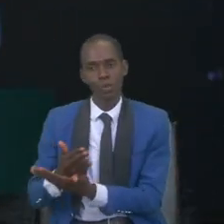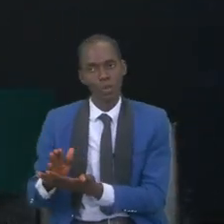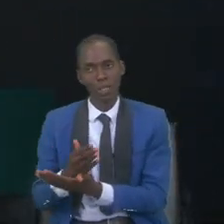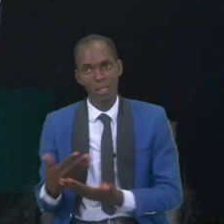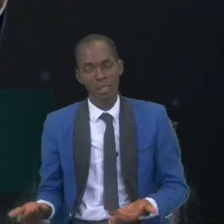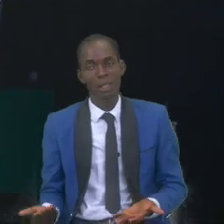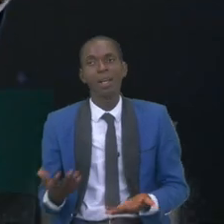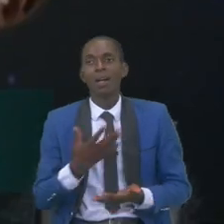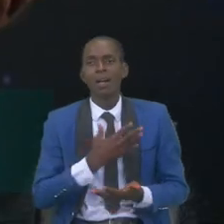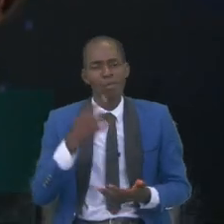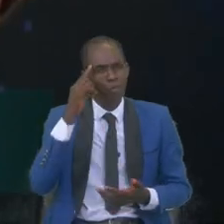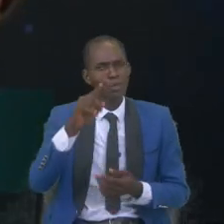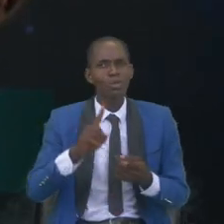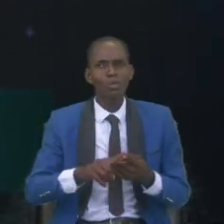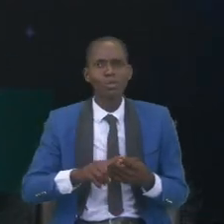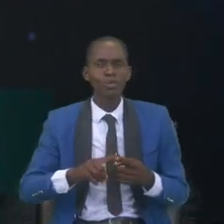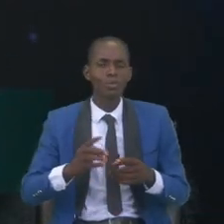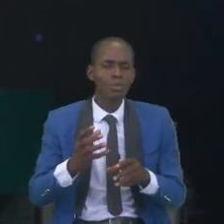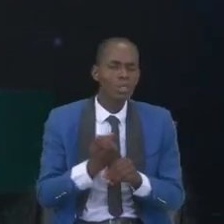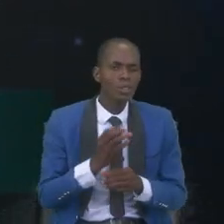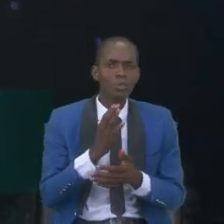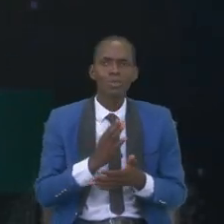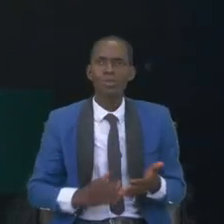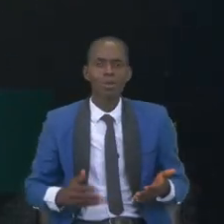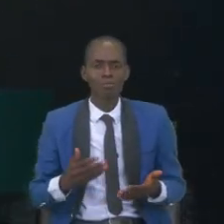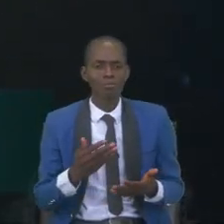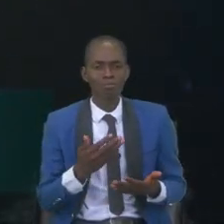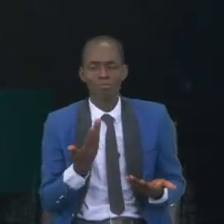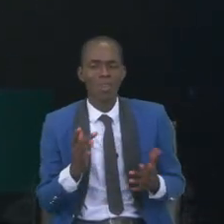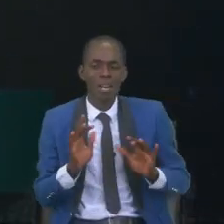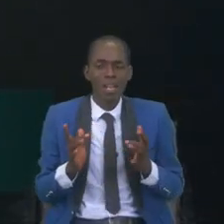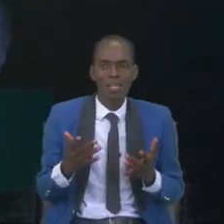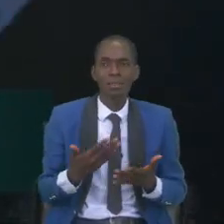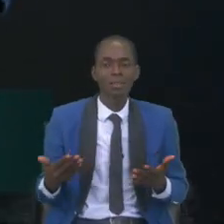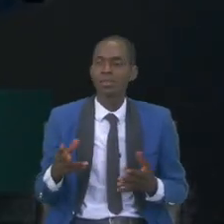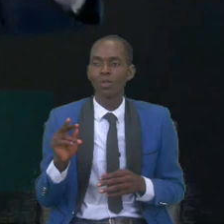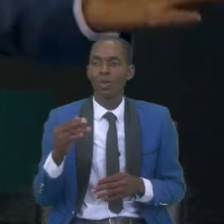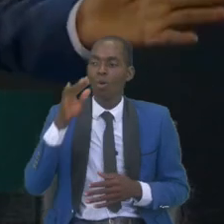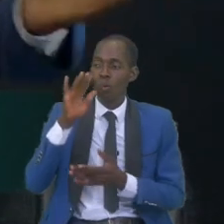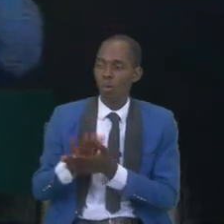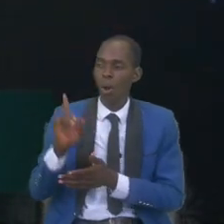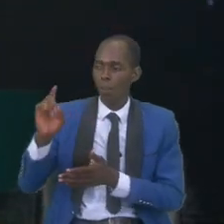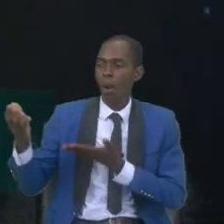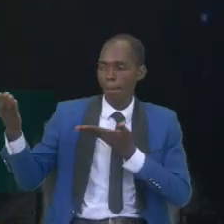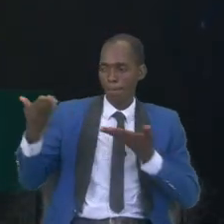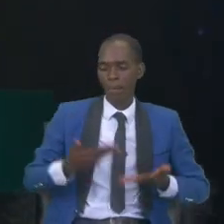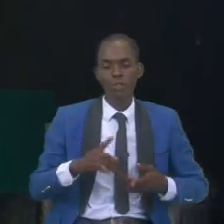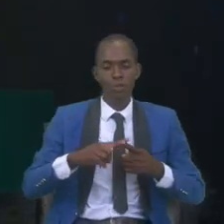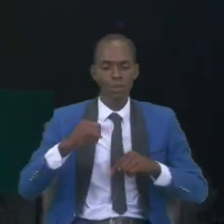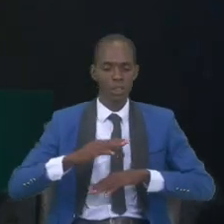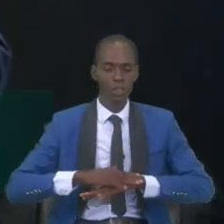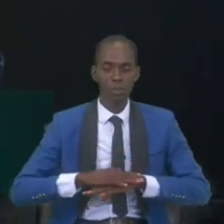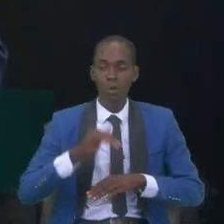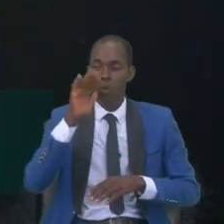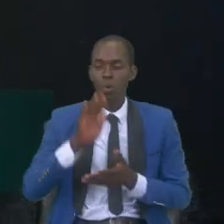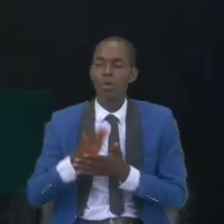take some, you know, refreshment, it's the wife that should bring the refreshment to the table. It's the wife that should bring the water and bring